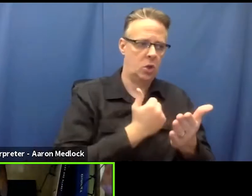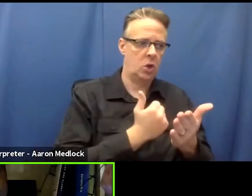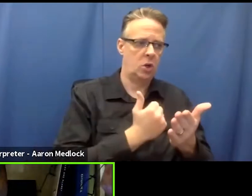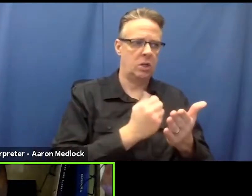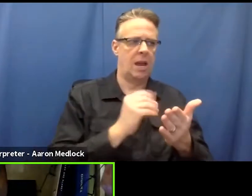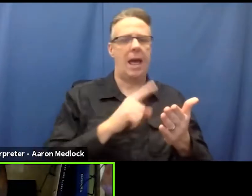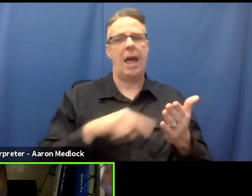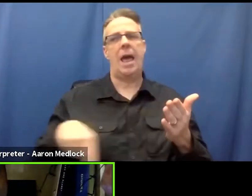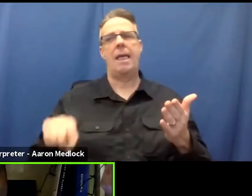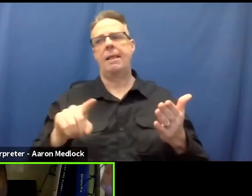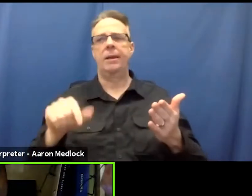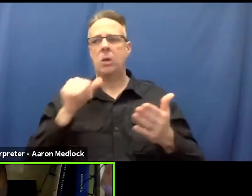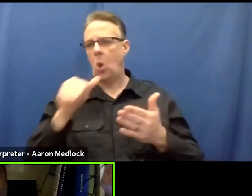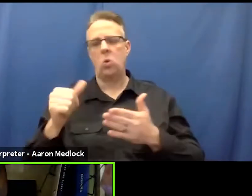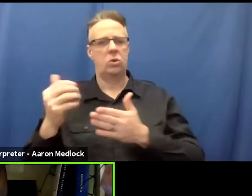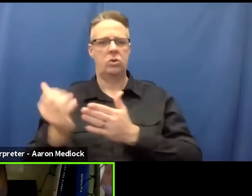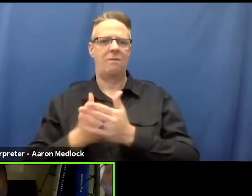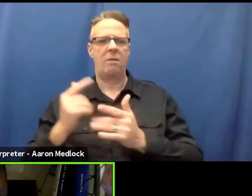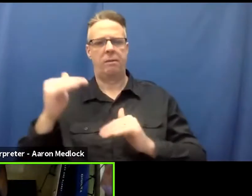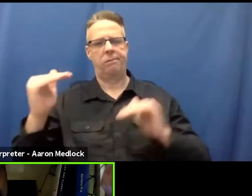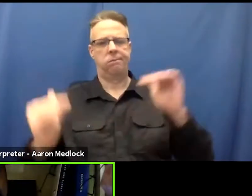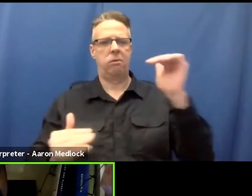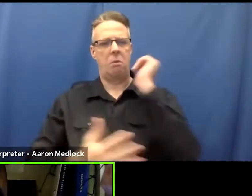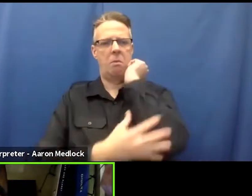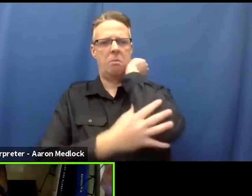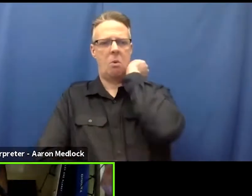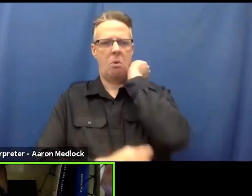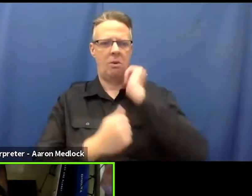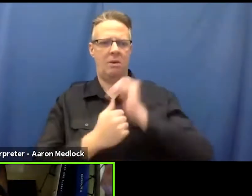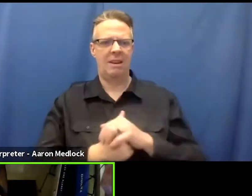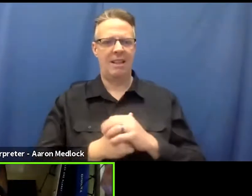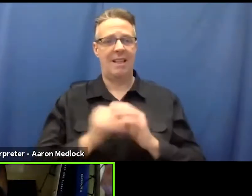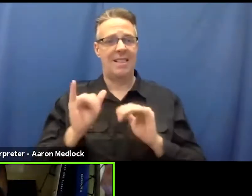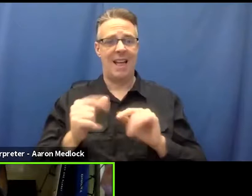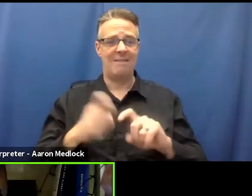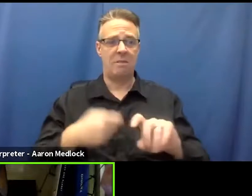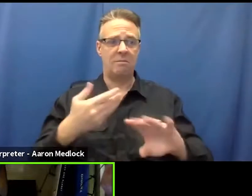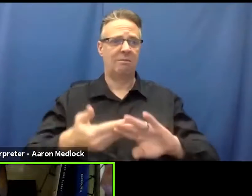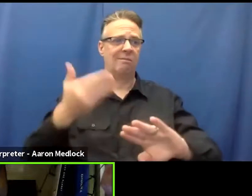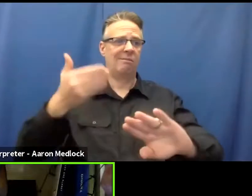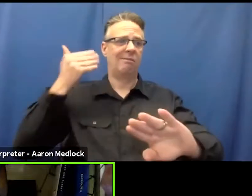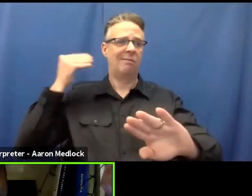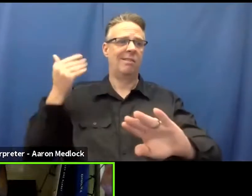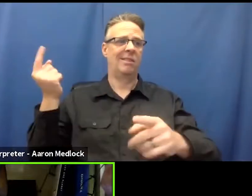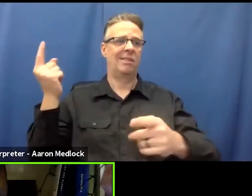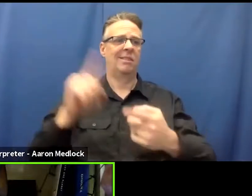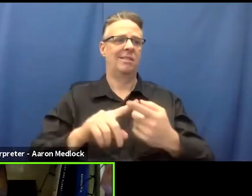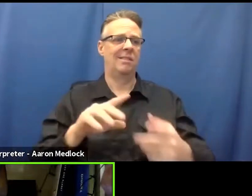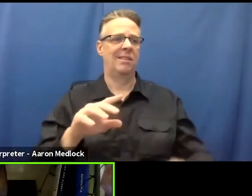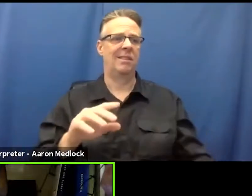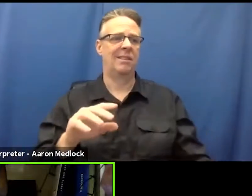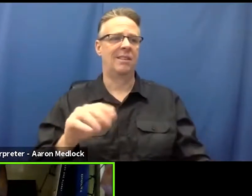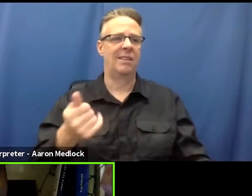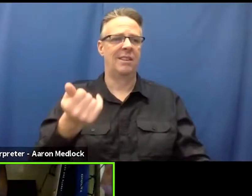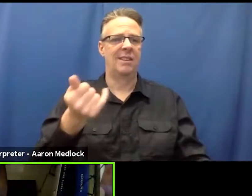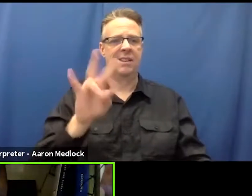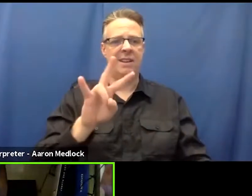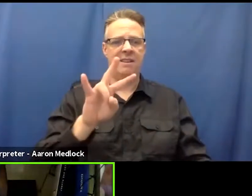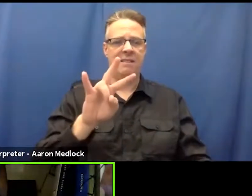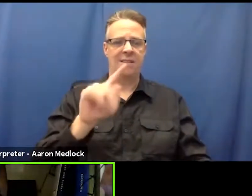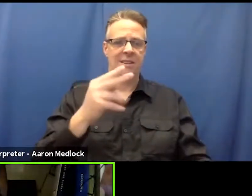poor. And that really, in my opinion, dates back to the 17th